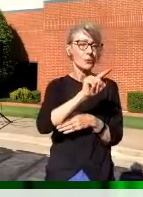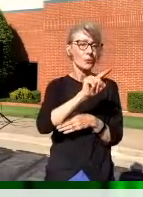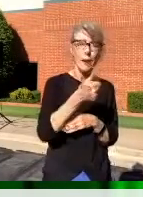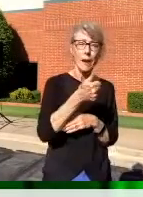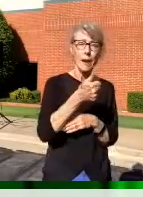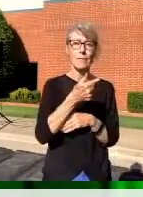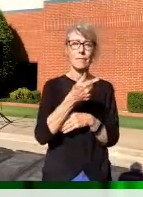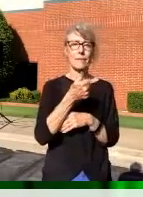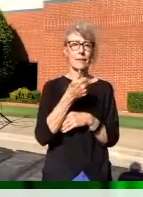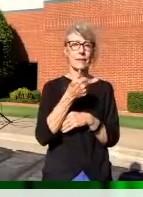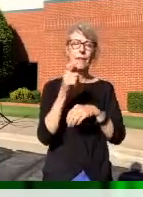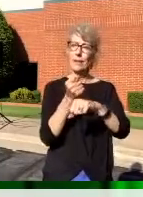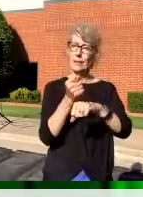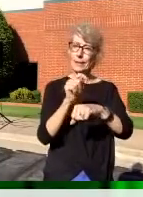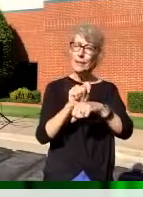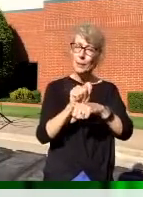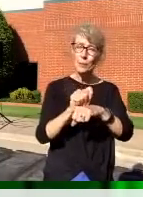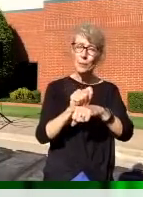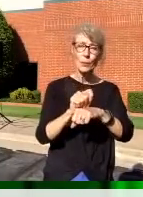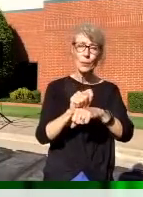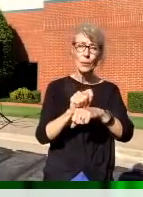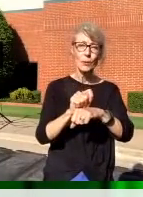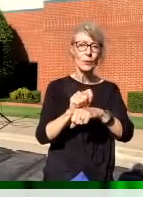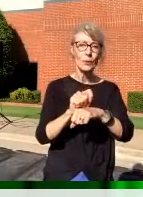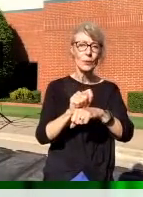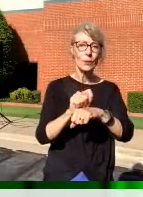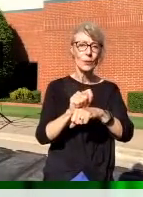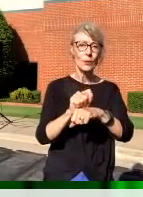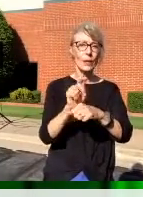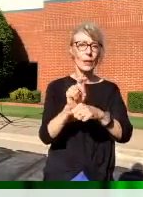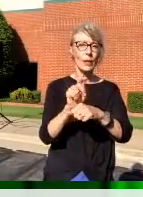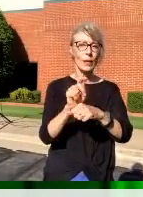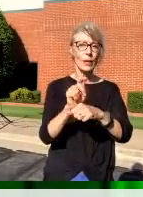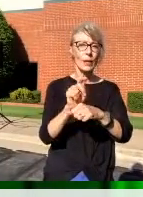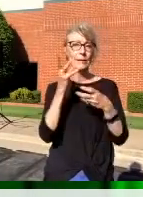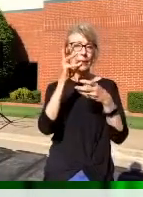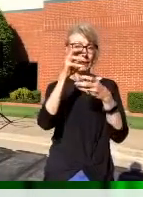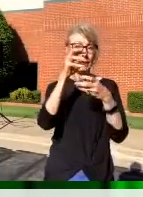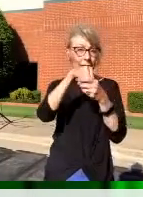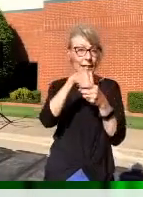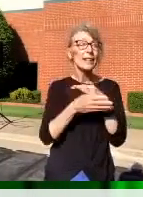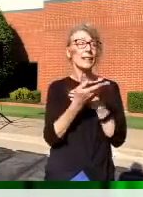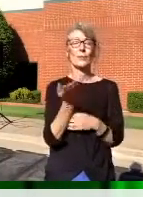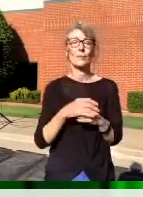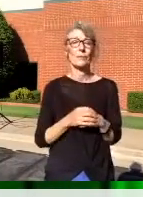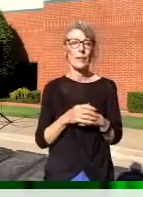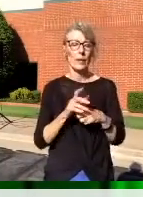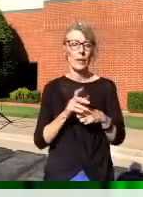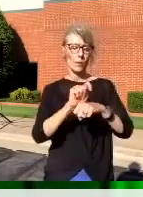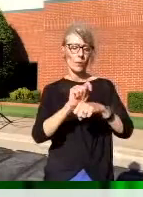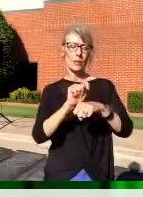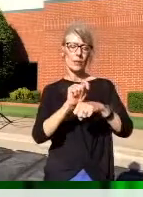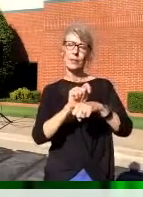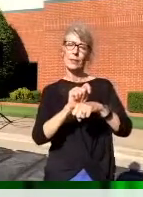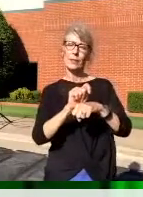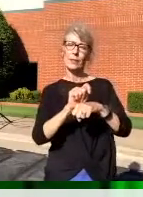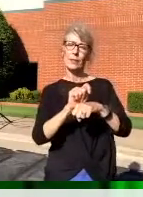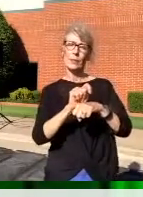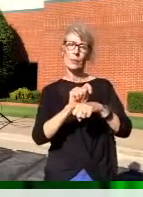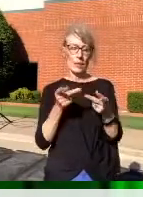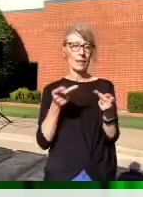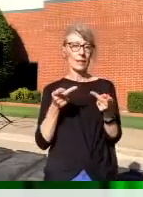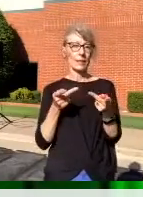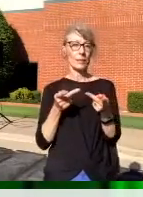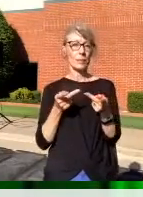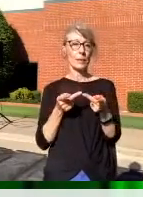the Holy Spirit dwells in you. So what does this mean? Let's put this all together. The temple is the place